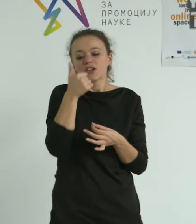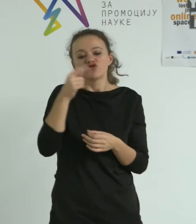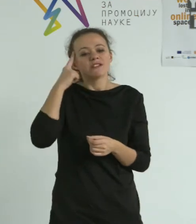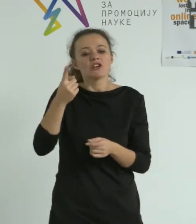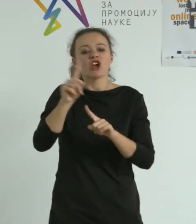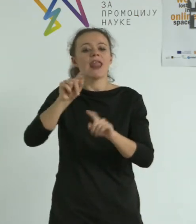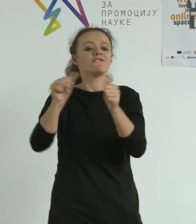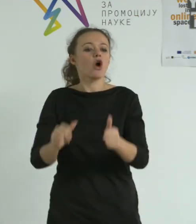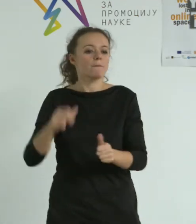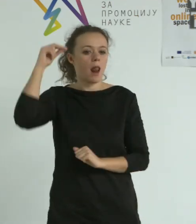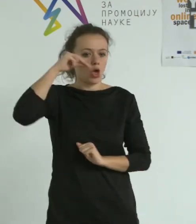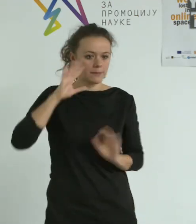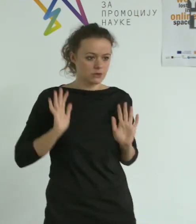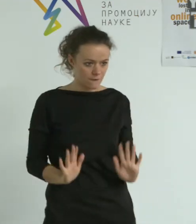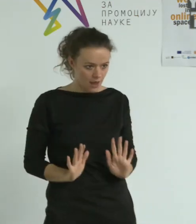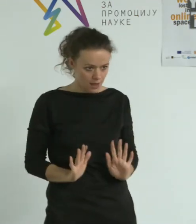outro. So,